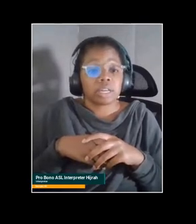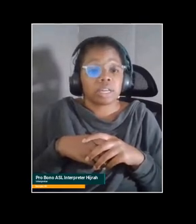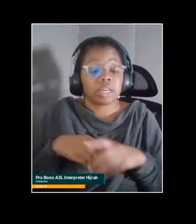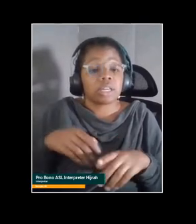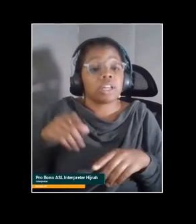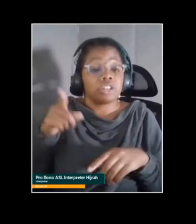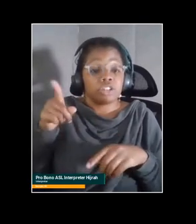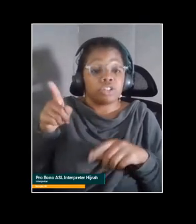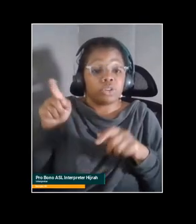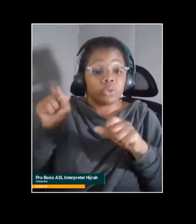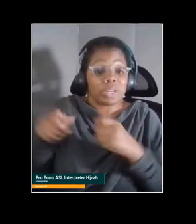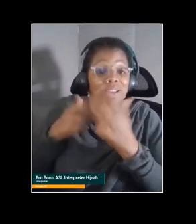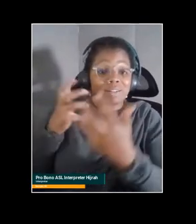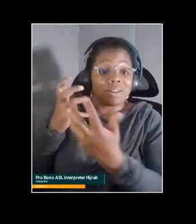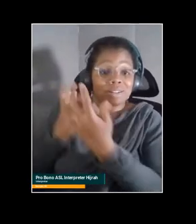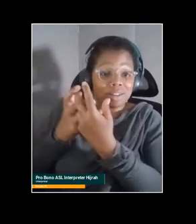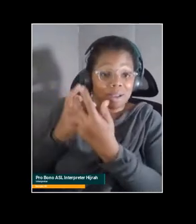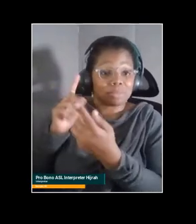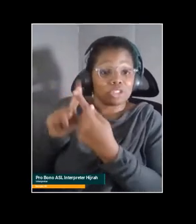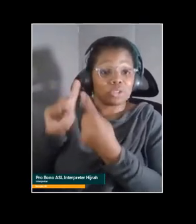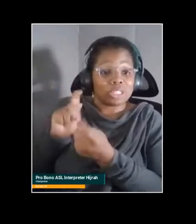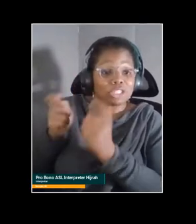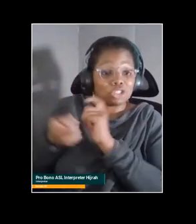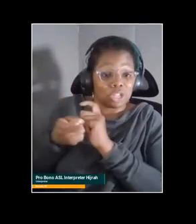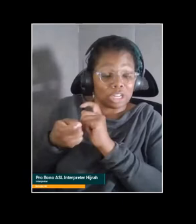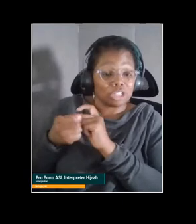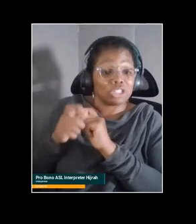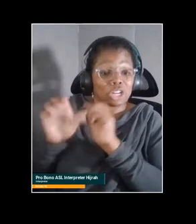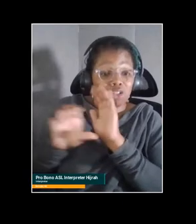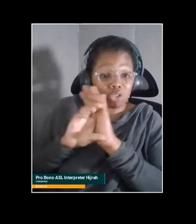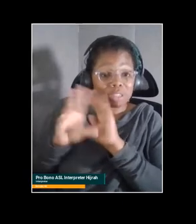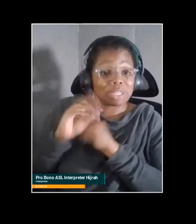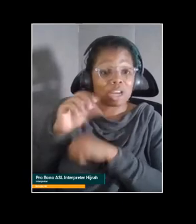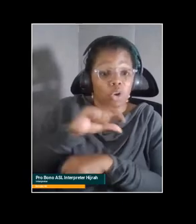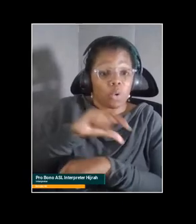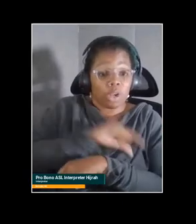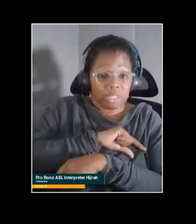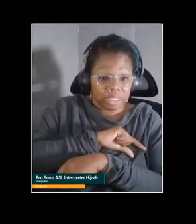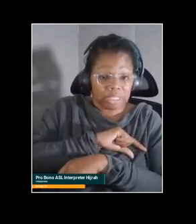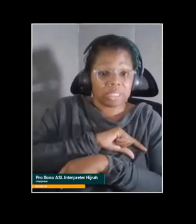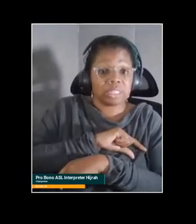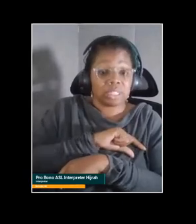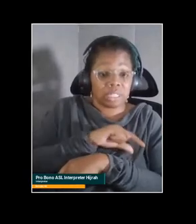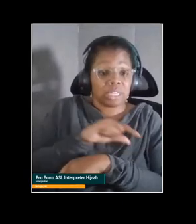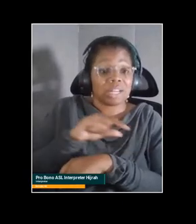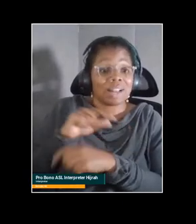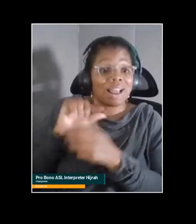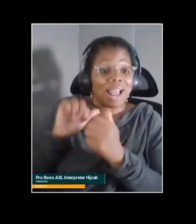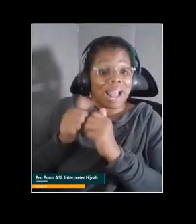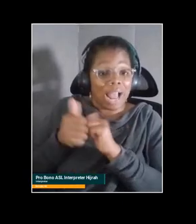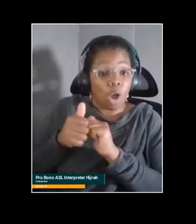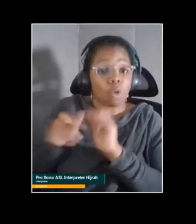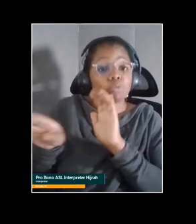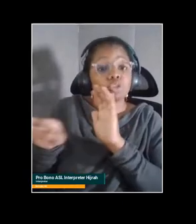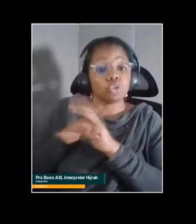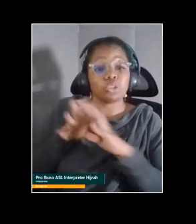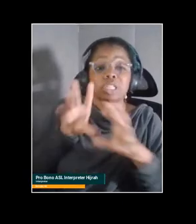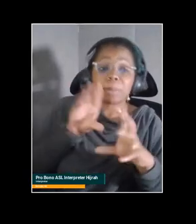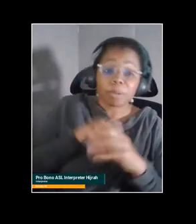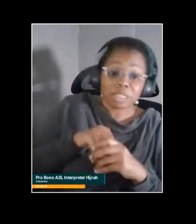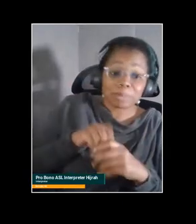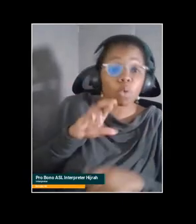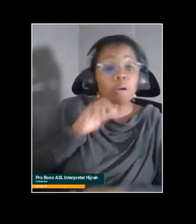adapt to those changed characteristics and qualities of the site, recreation sites, through choosing to participate or not,